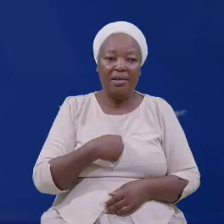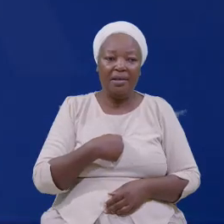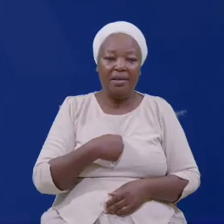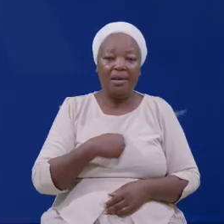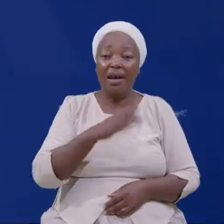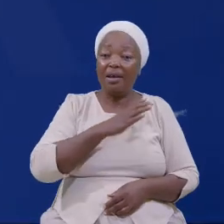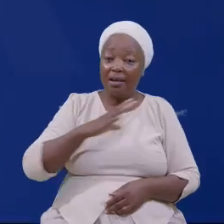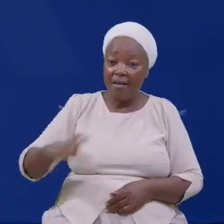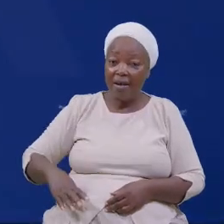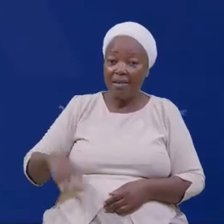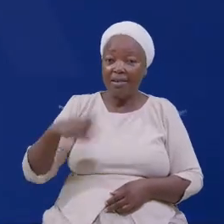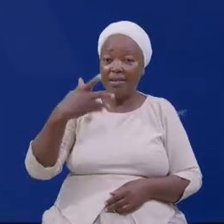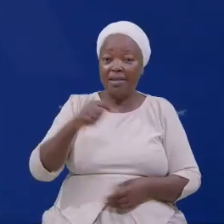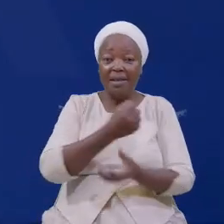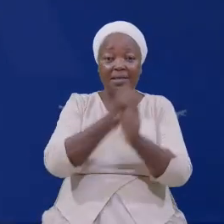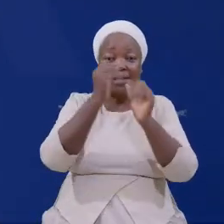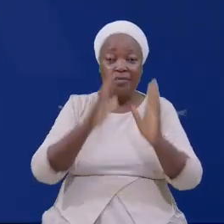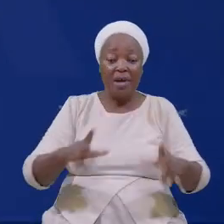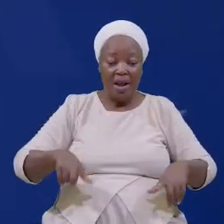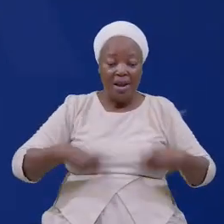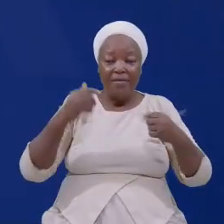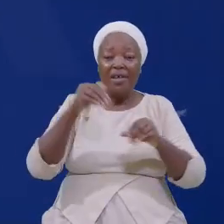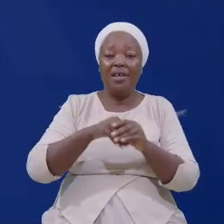Christ the Savior liveth in me.